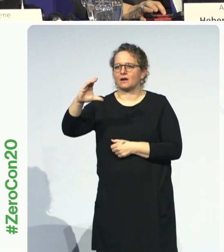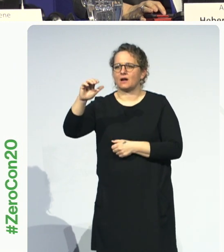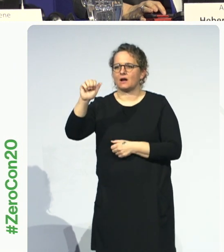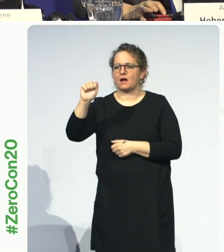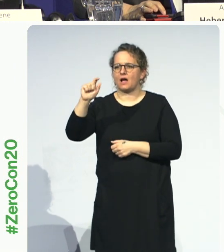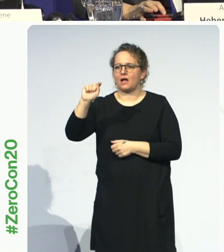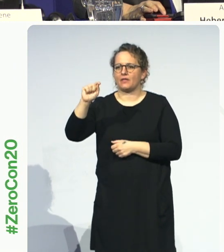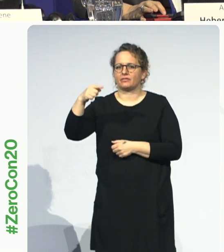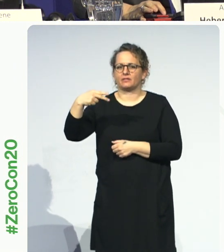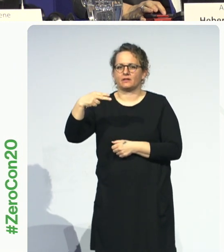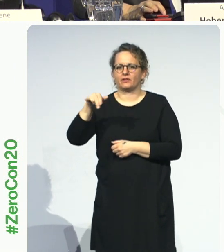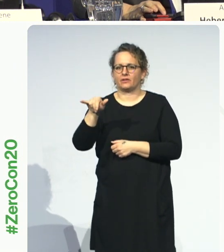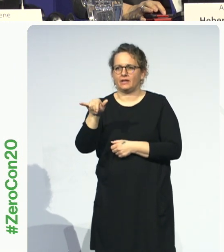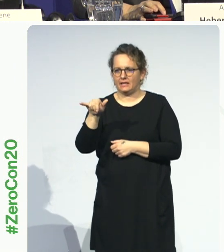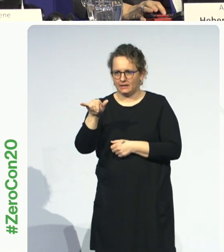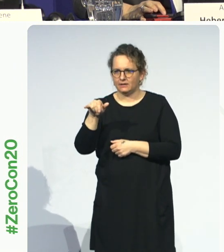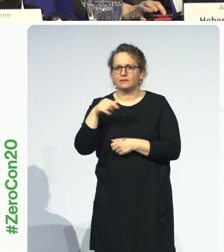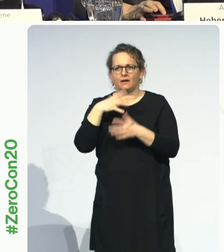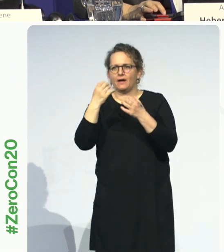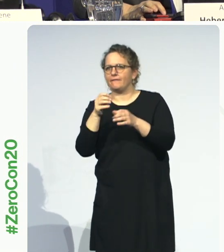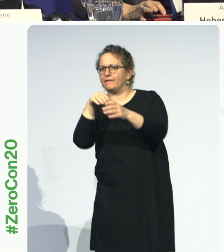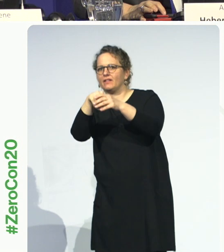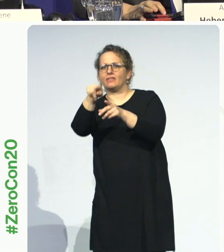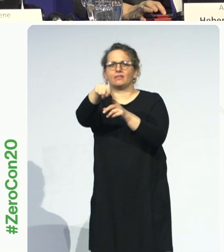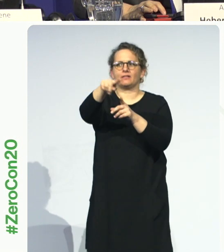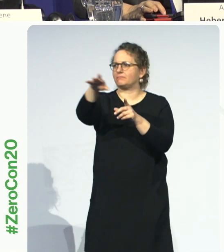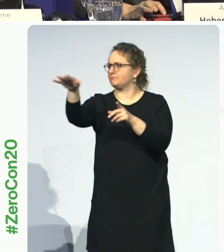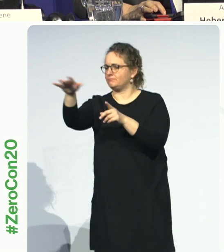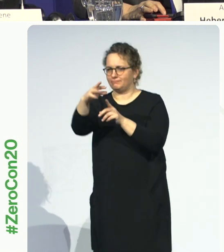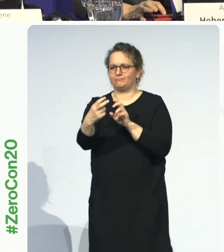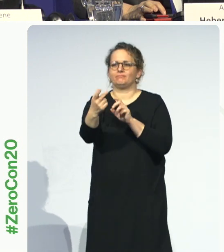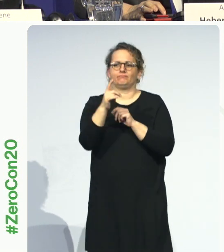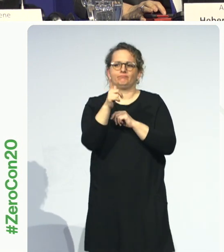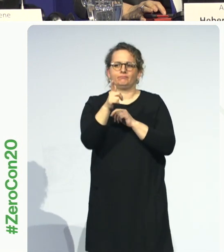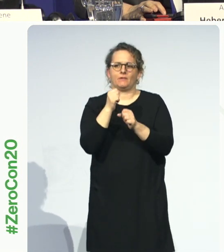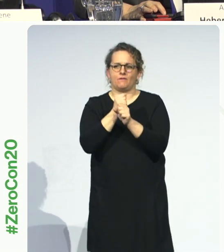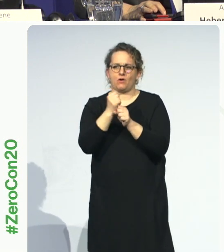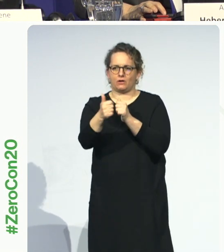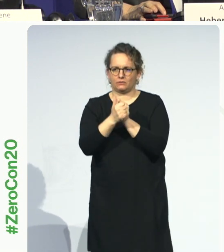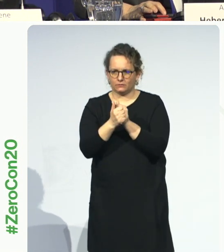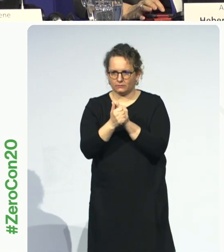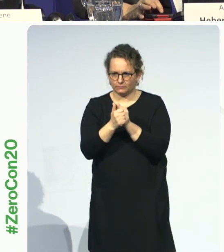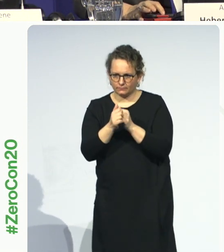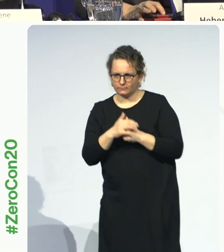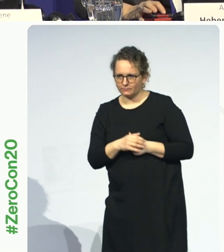Institute, and my good friend Richard Trappel from the University of Vienna Confucius Institute.